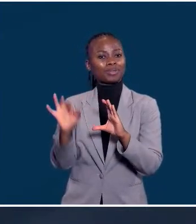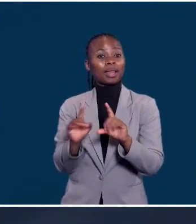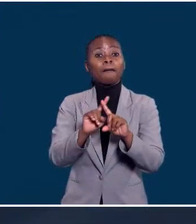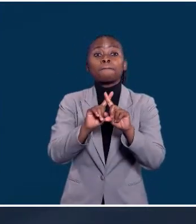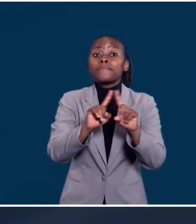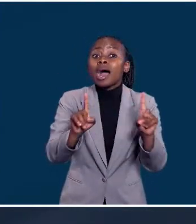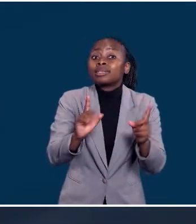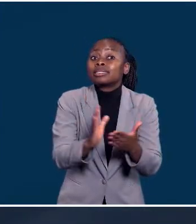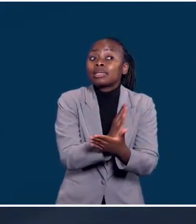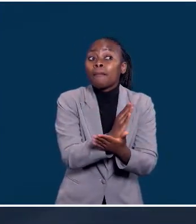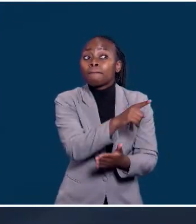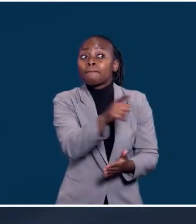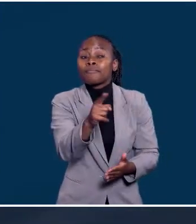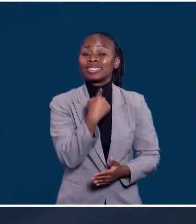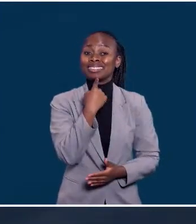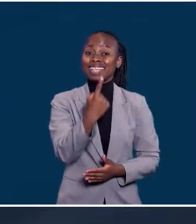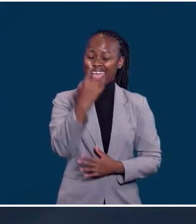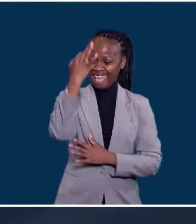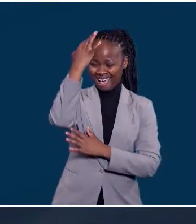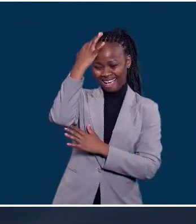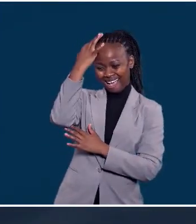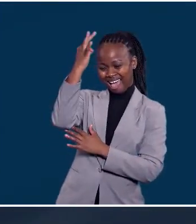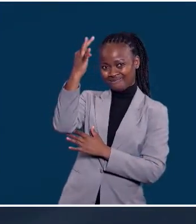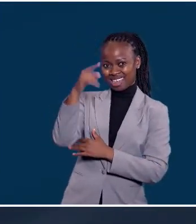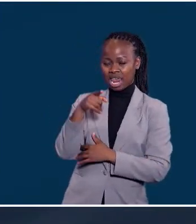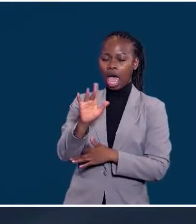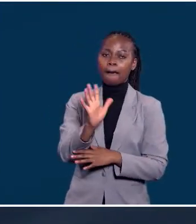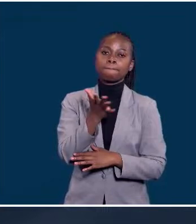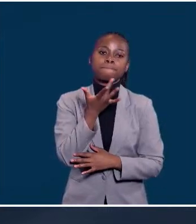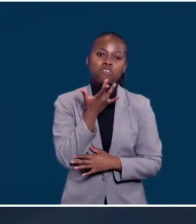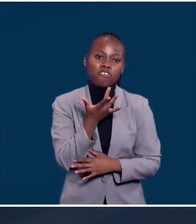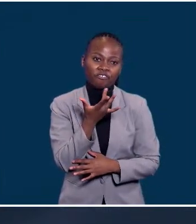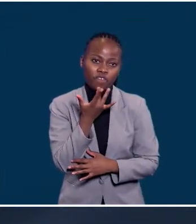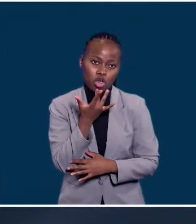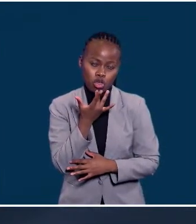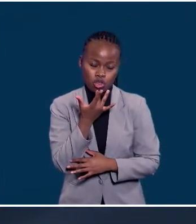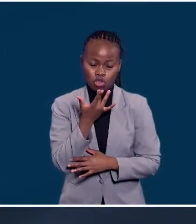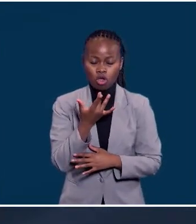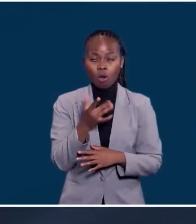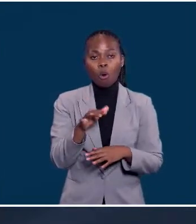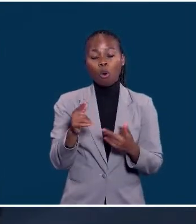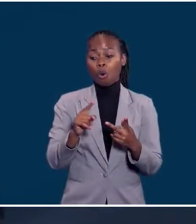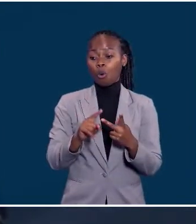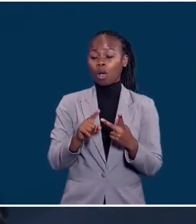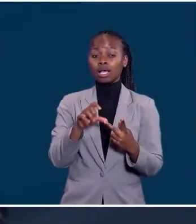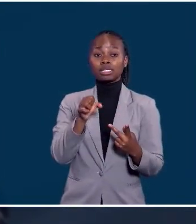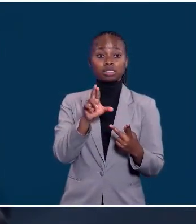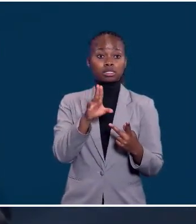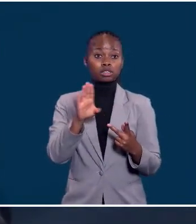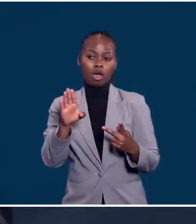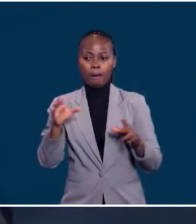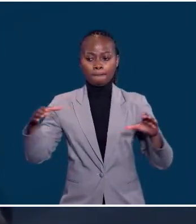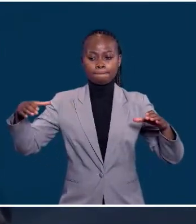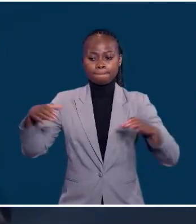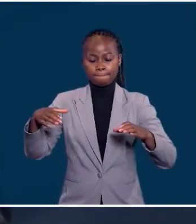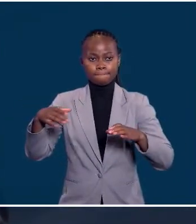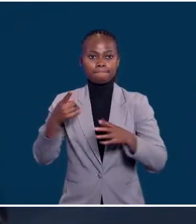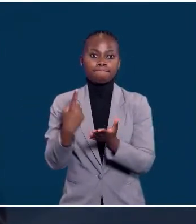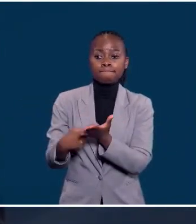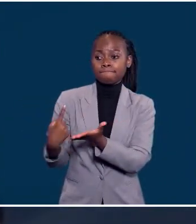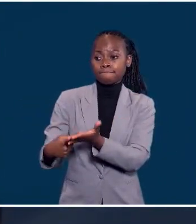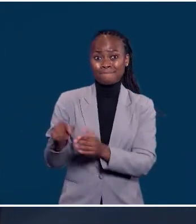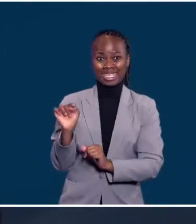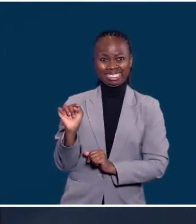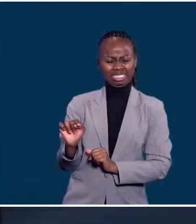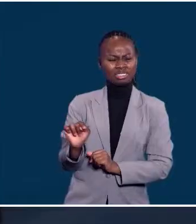prefers. The central bank discusses this, and maybe I am not such a good teacher. DG Rashad